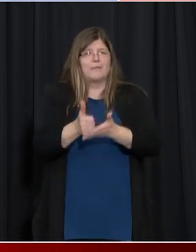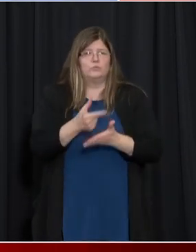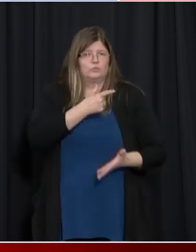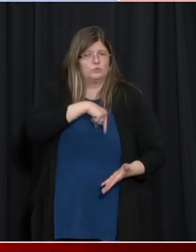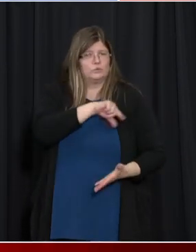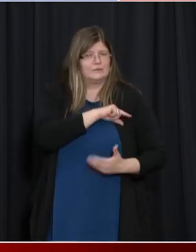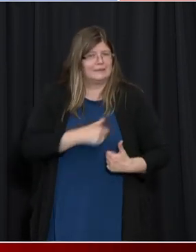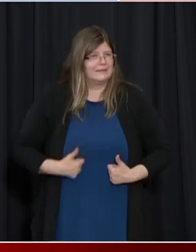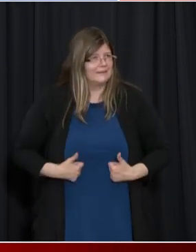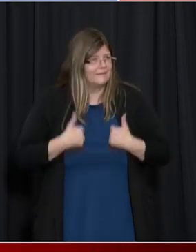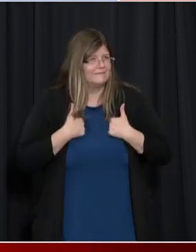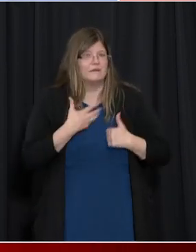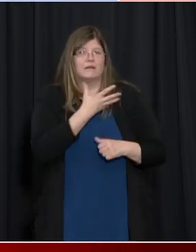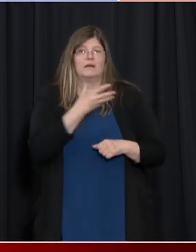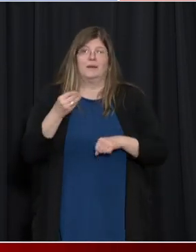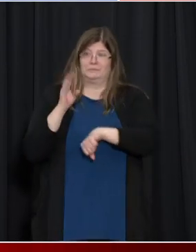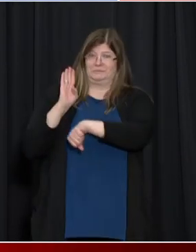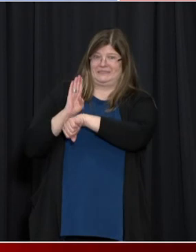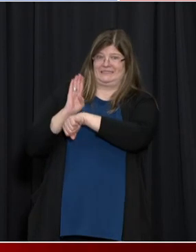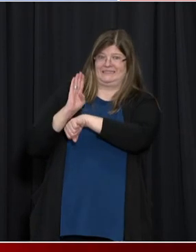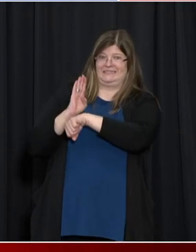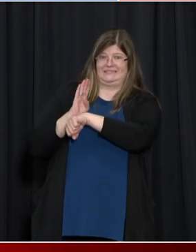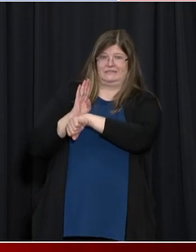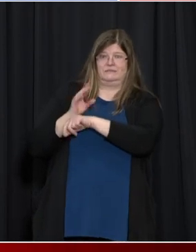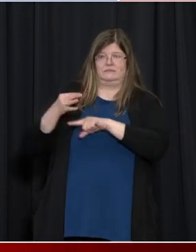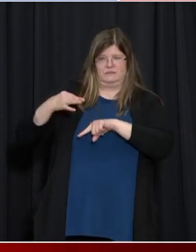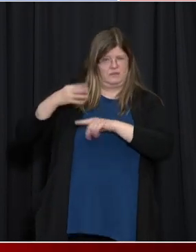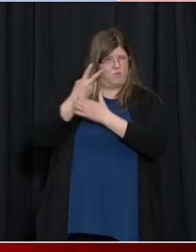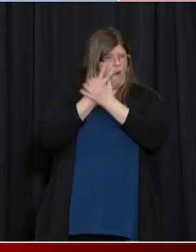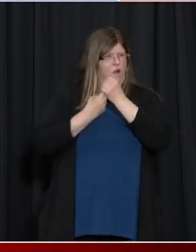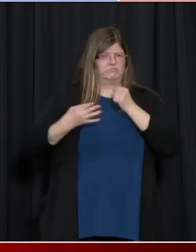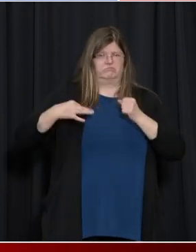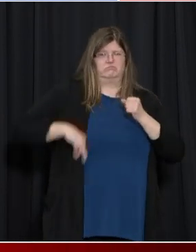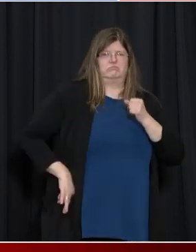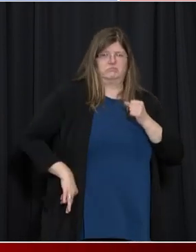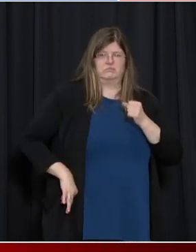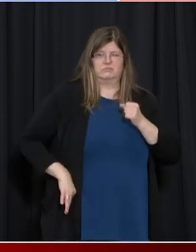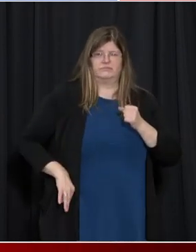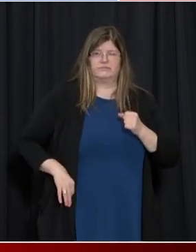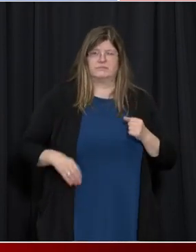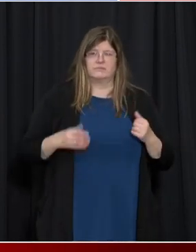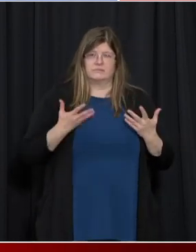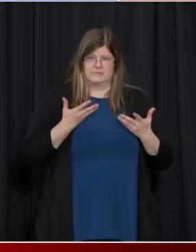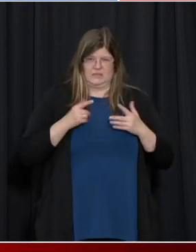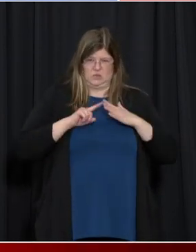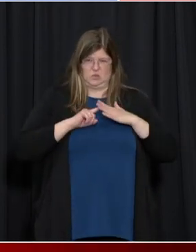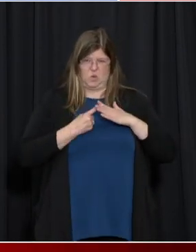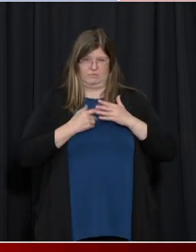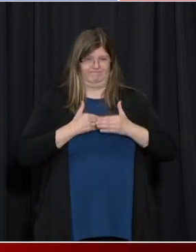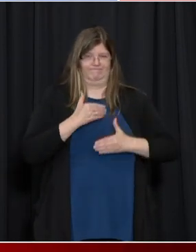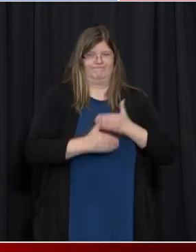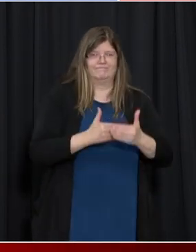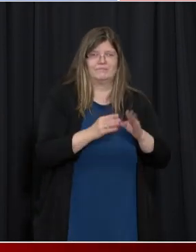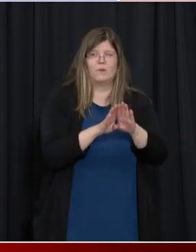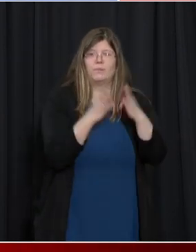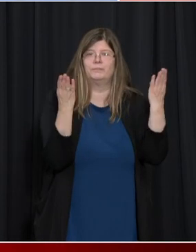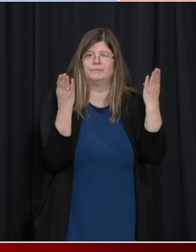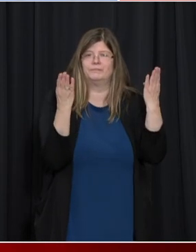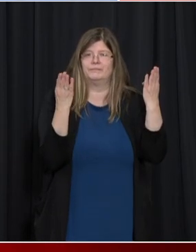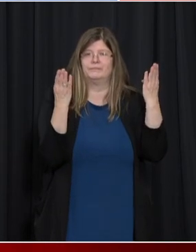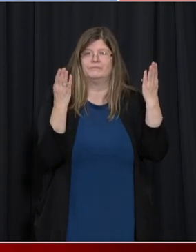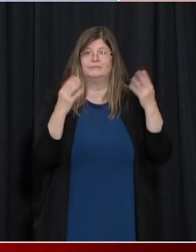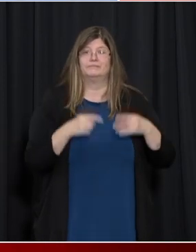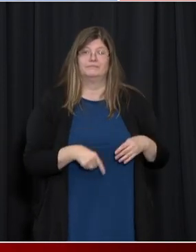if in this process of reopening, beginning to the extent possible in stage one, that we